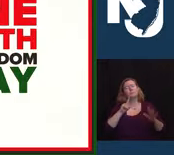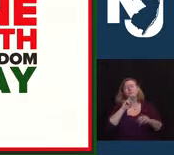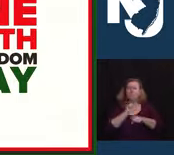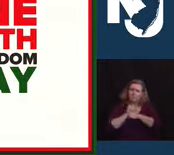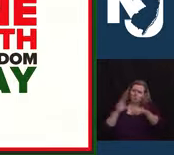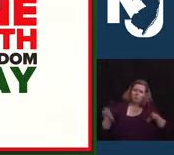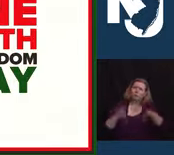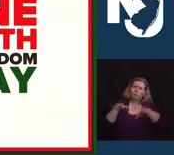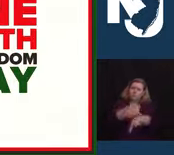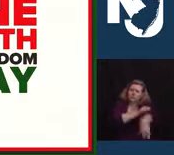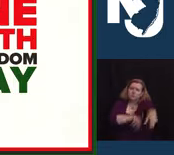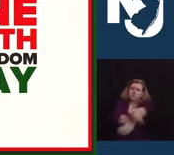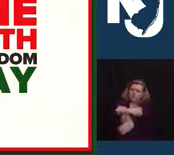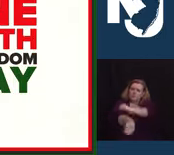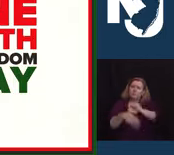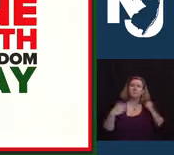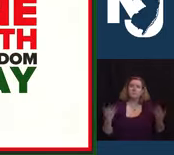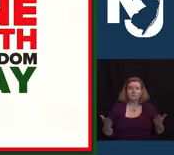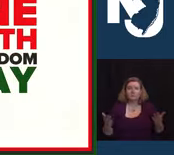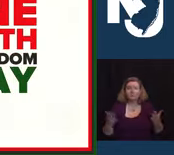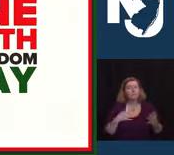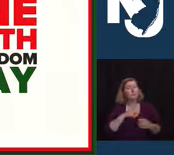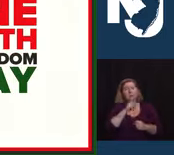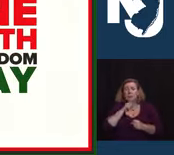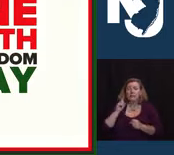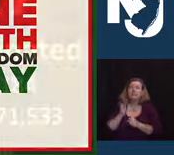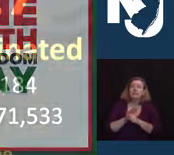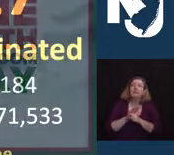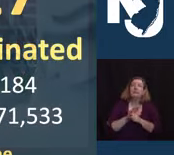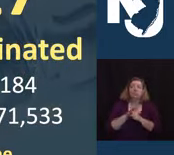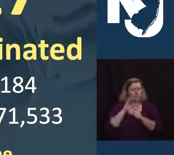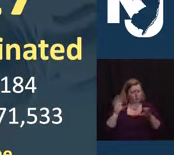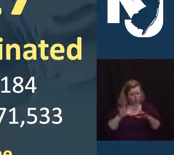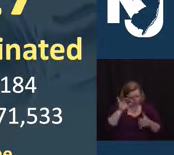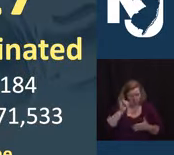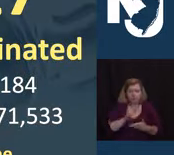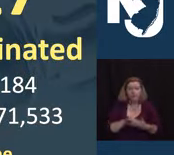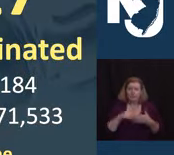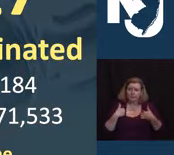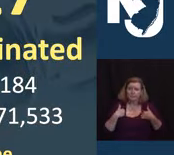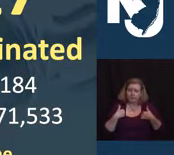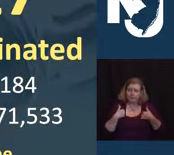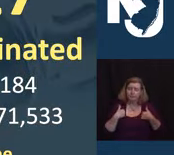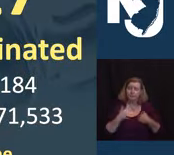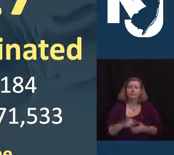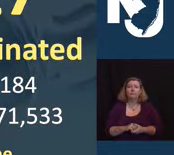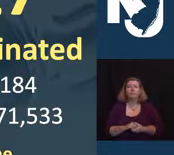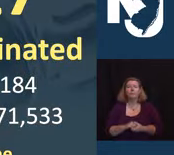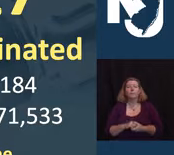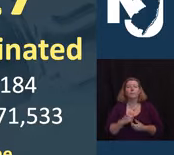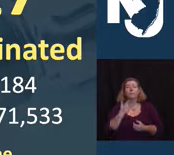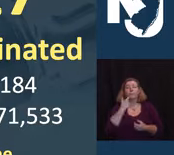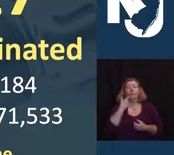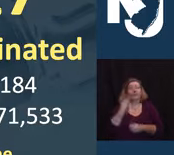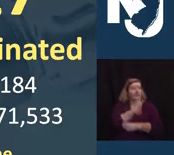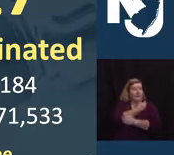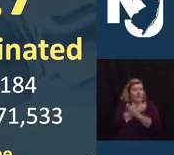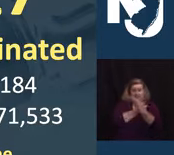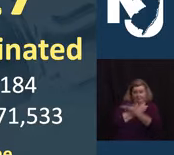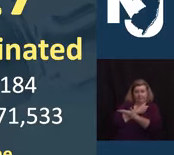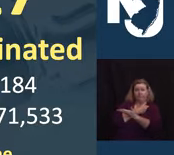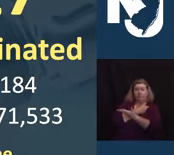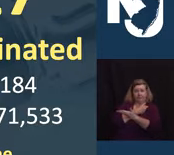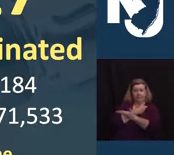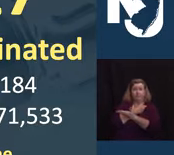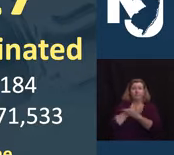and every day, and I intend to do so. Now, moving forward, here are the latest vaccination numbers as counted by the Department